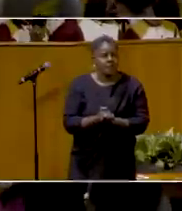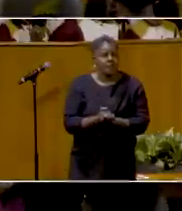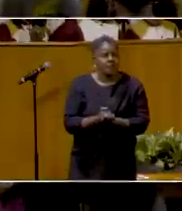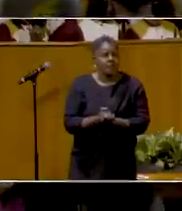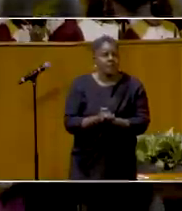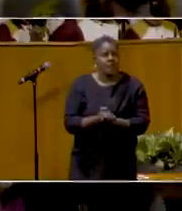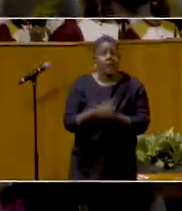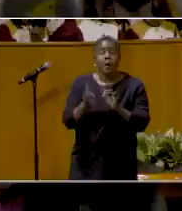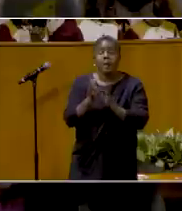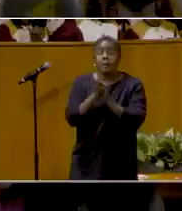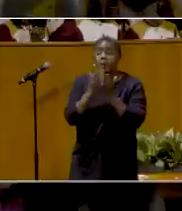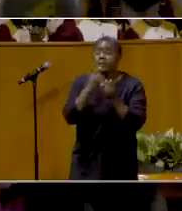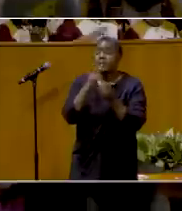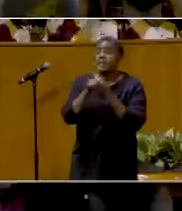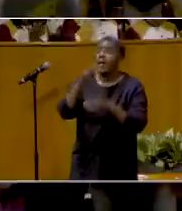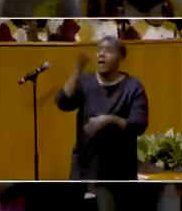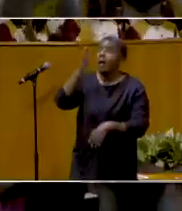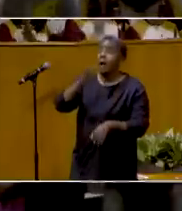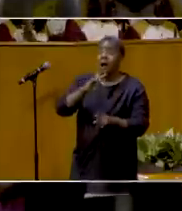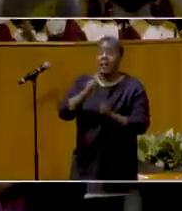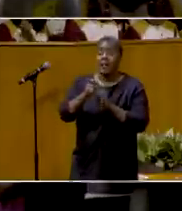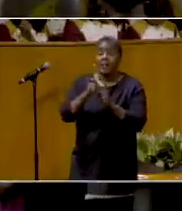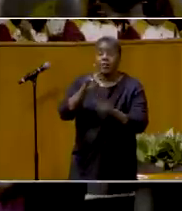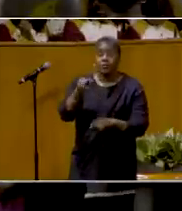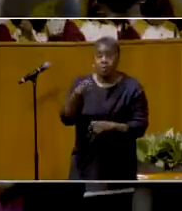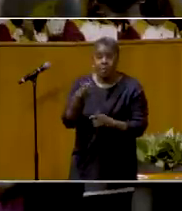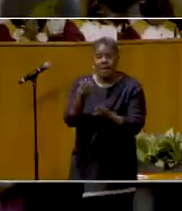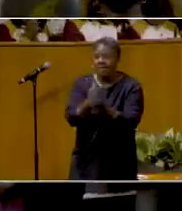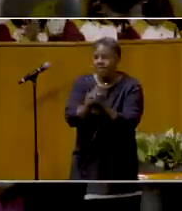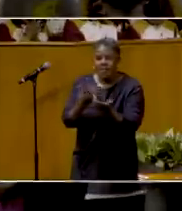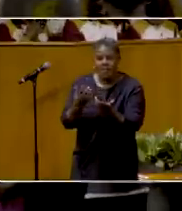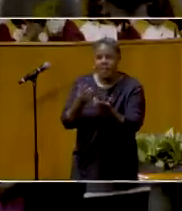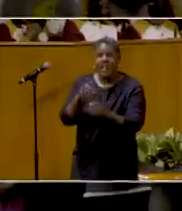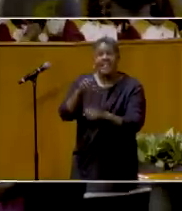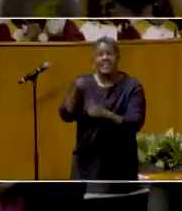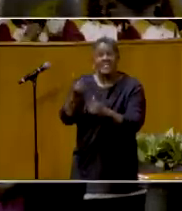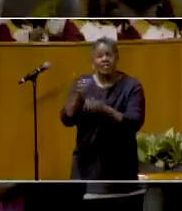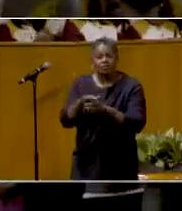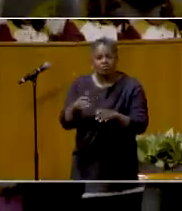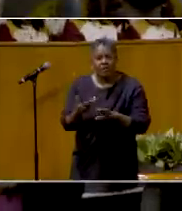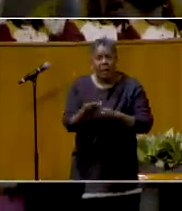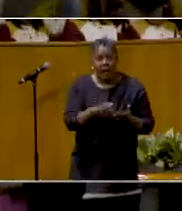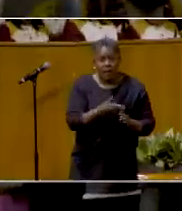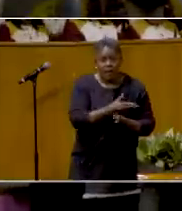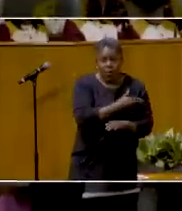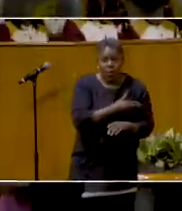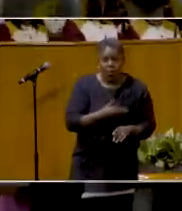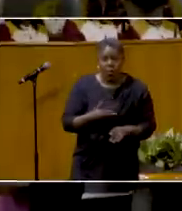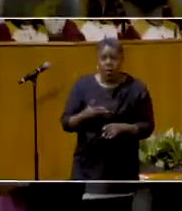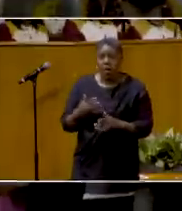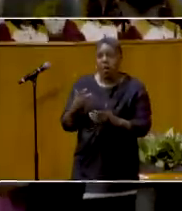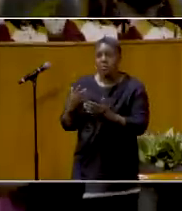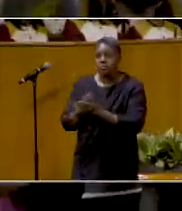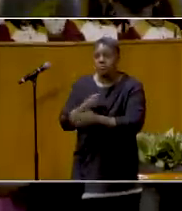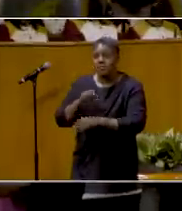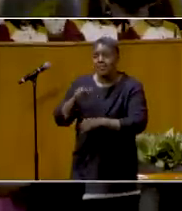The Bible says that God gives Job back all 10 of his children. 10 of his children were killed. Job got 10